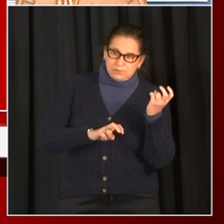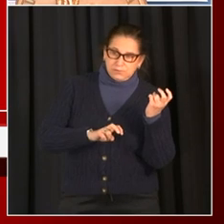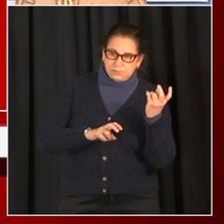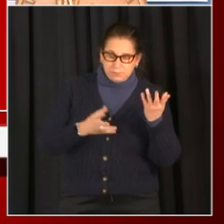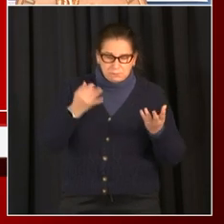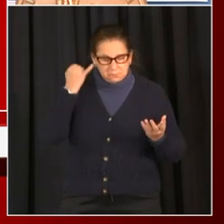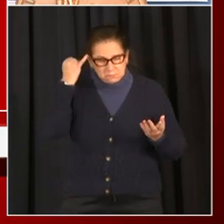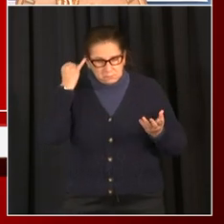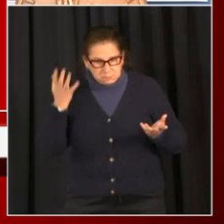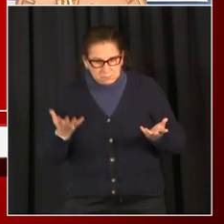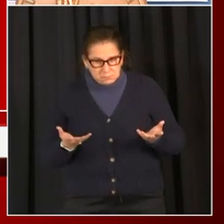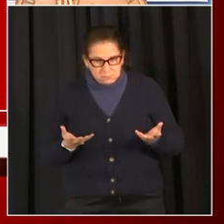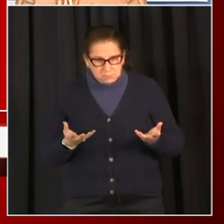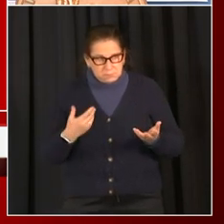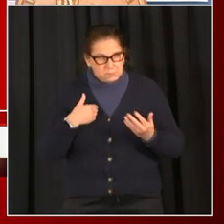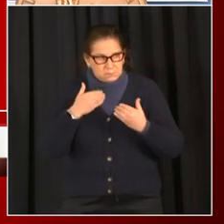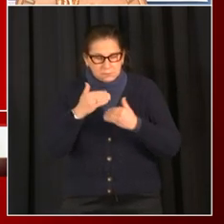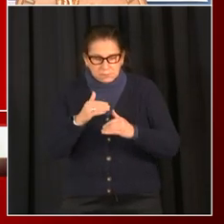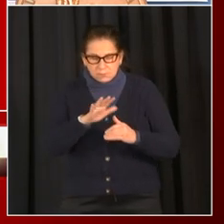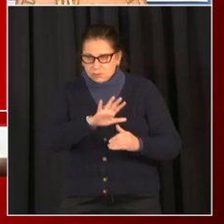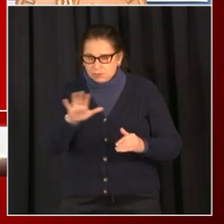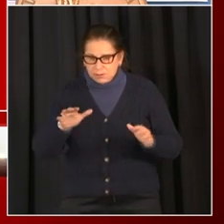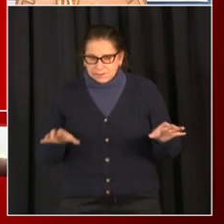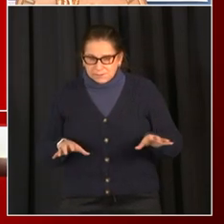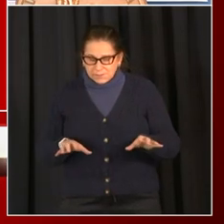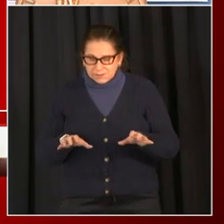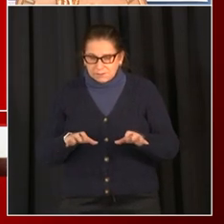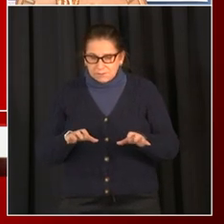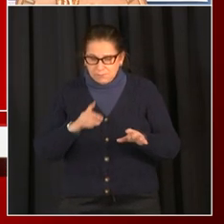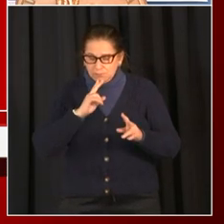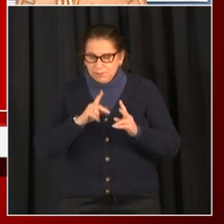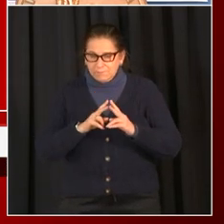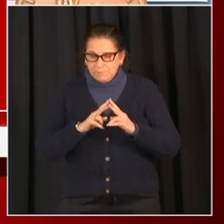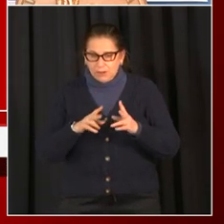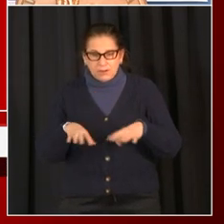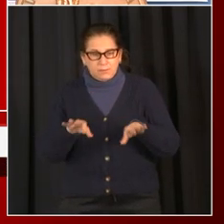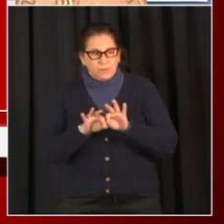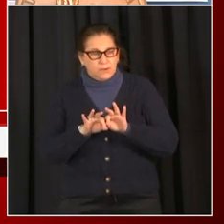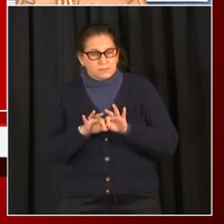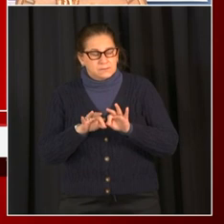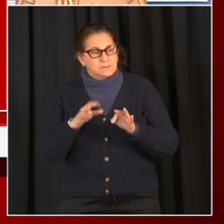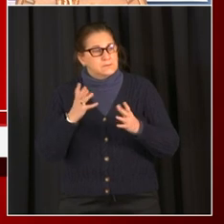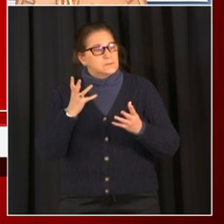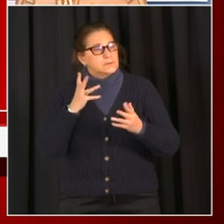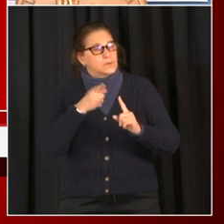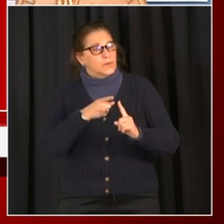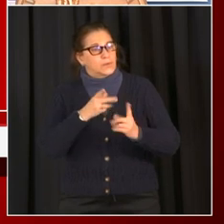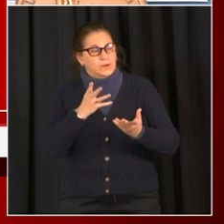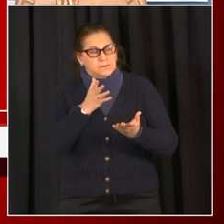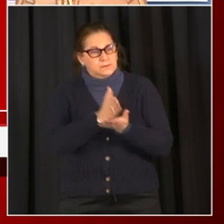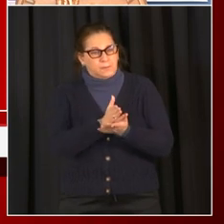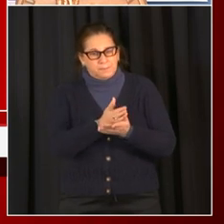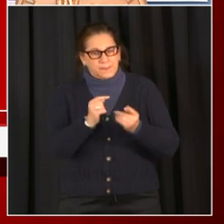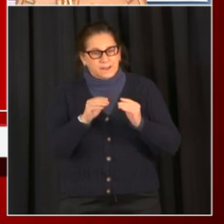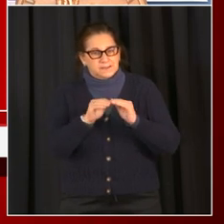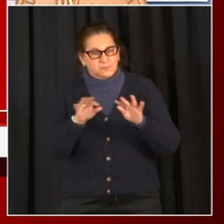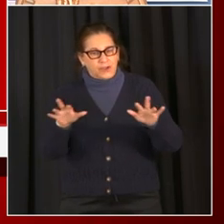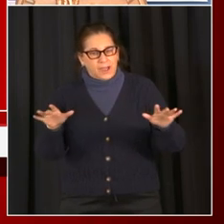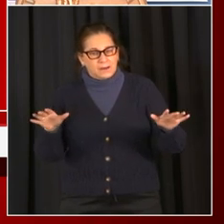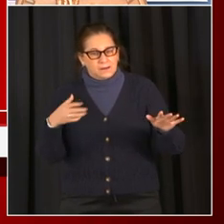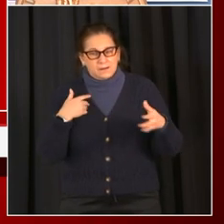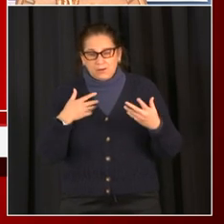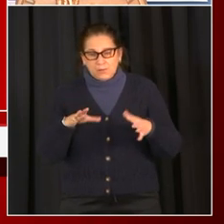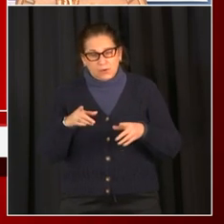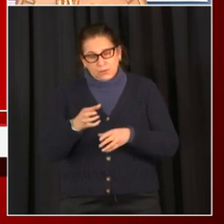limitations. And so while testing is important to stop the spread of the virus, we also don't want you to